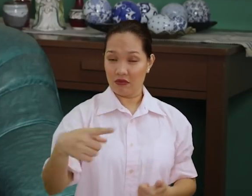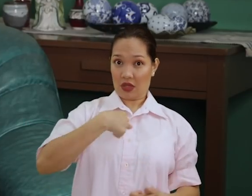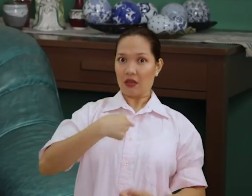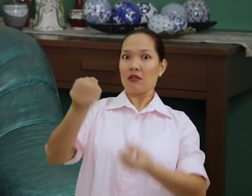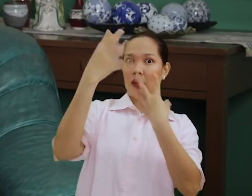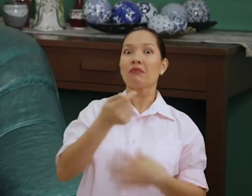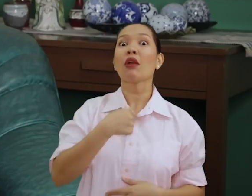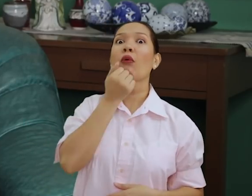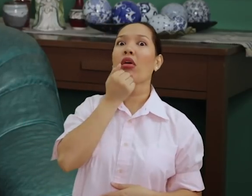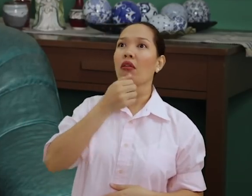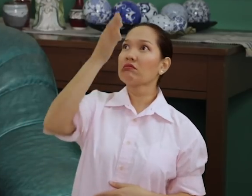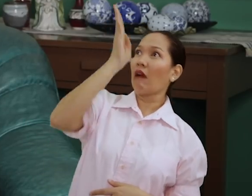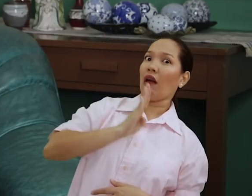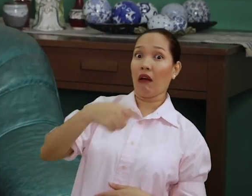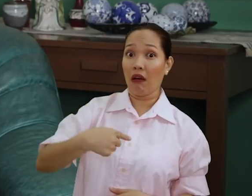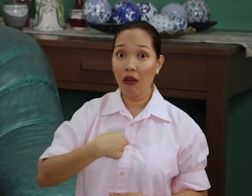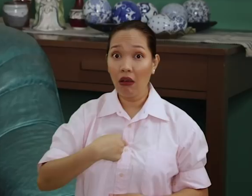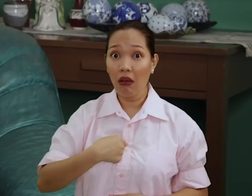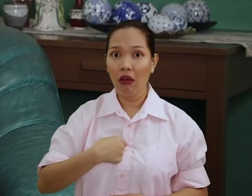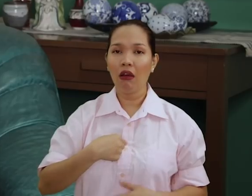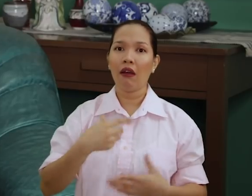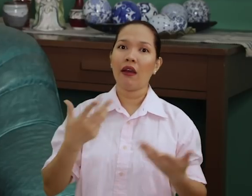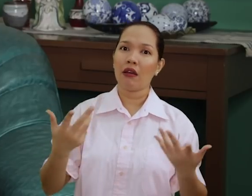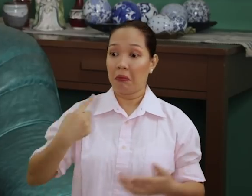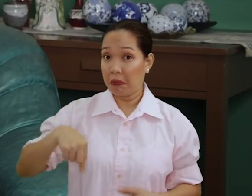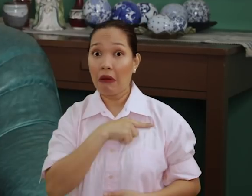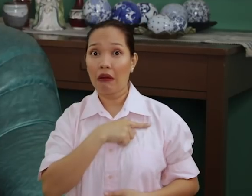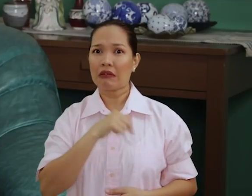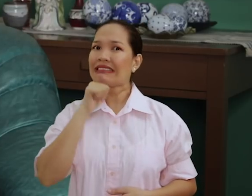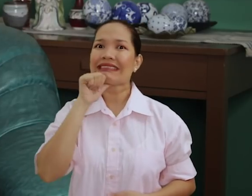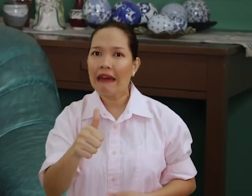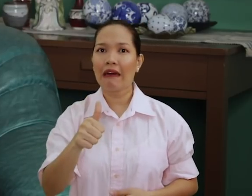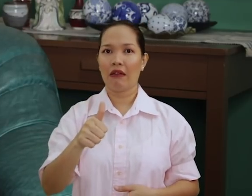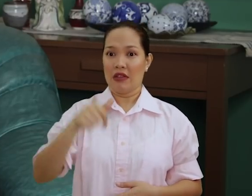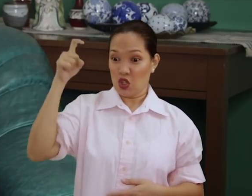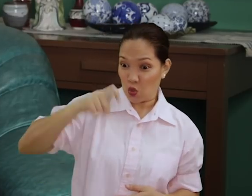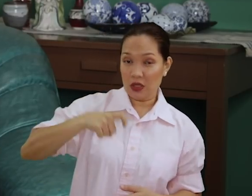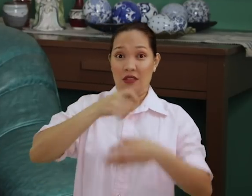people? Well, to force them to hear and speak is quite painful.